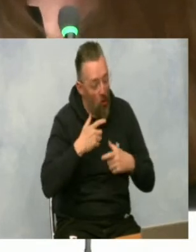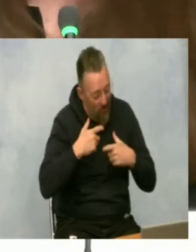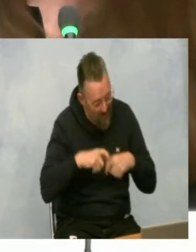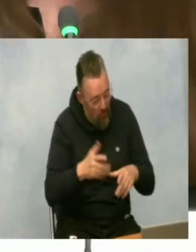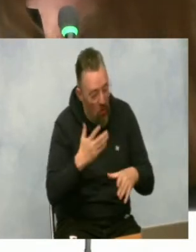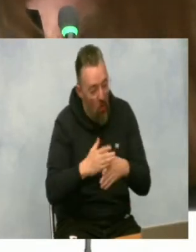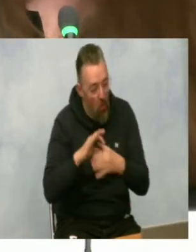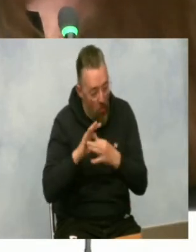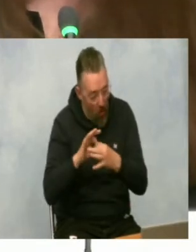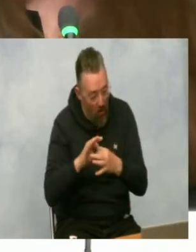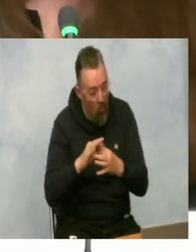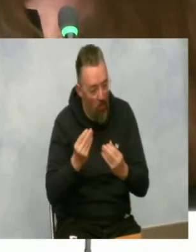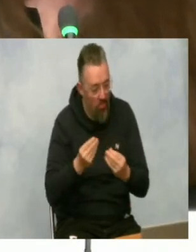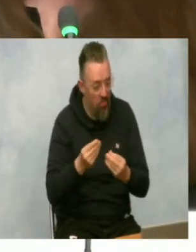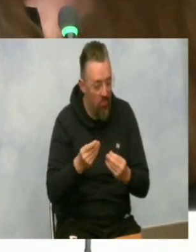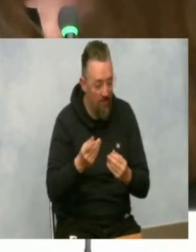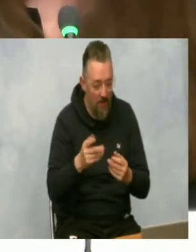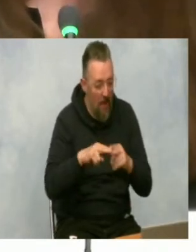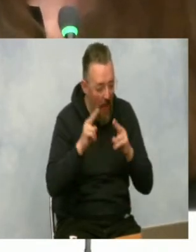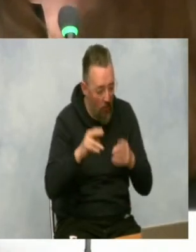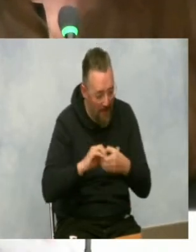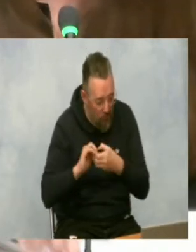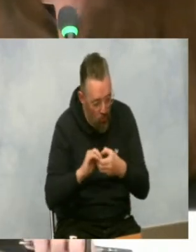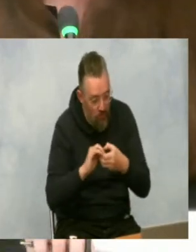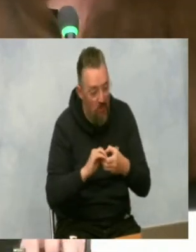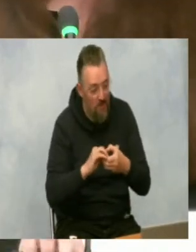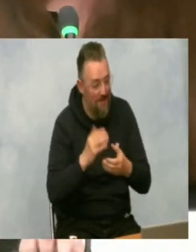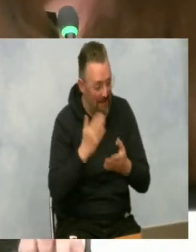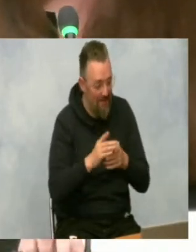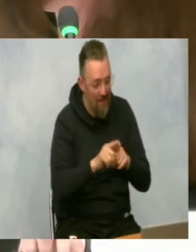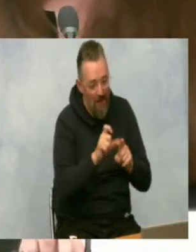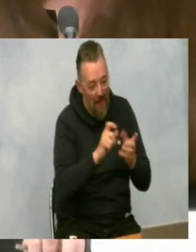including Clyde Valley Housing Association, to try and achieve that.